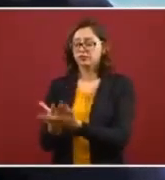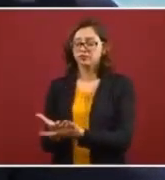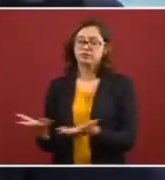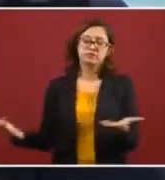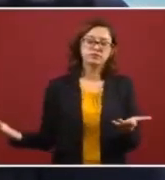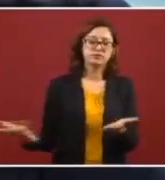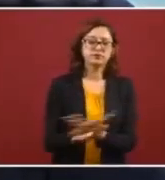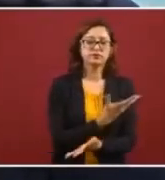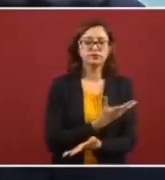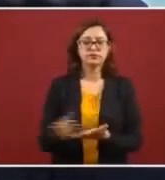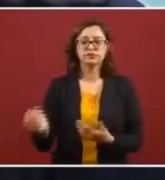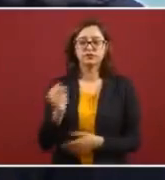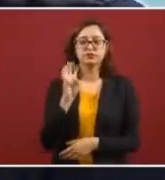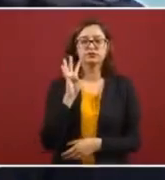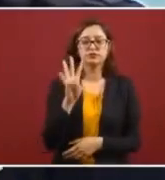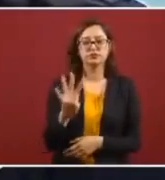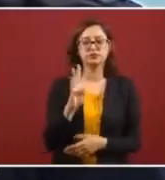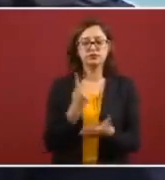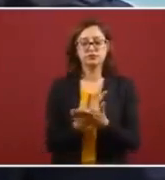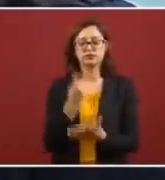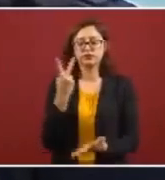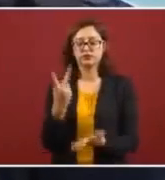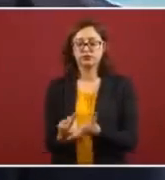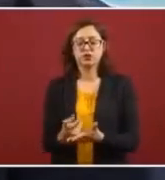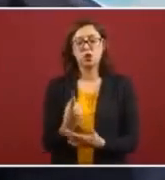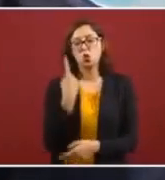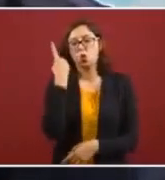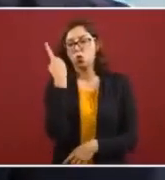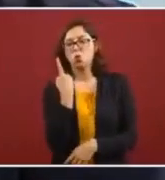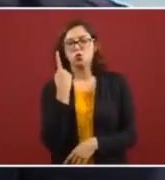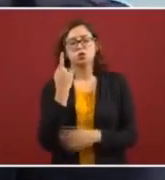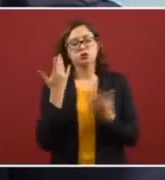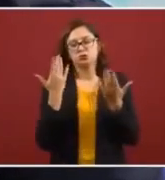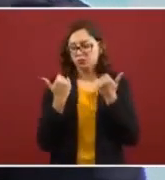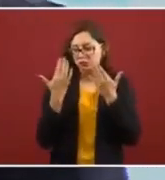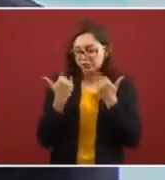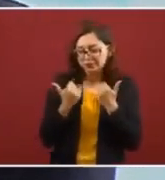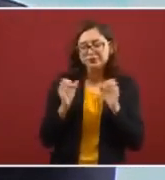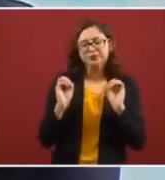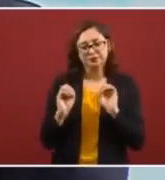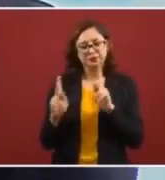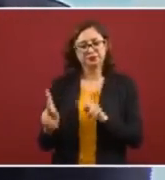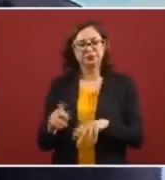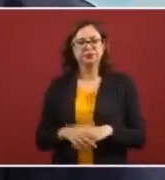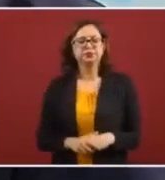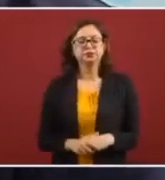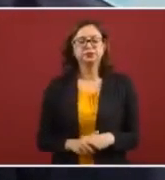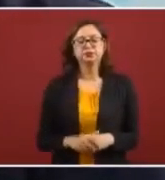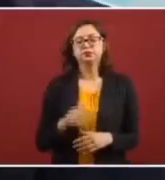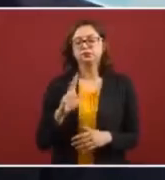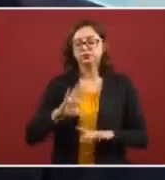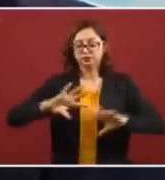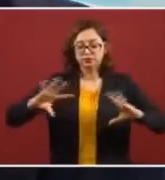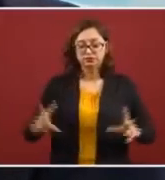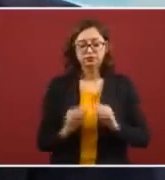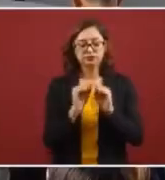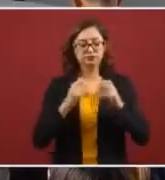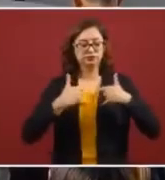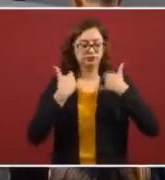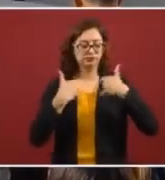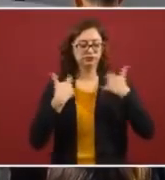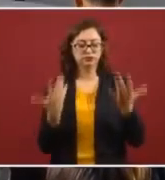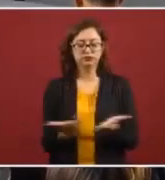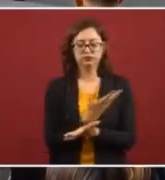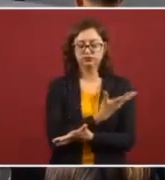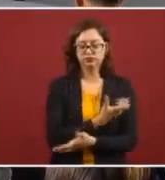1,500 applications. And del total de 34 personas jóvenes ganadoras, there was